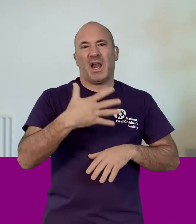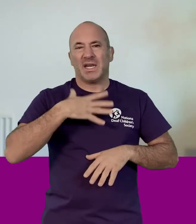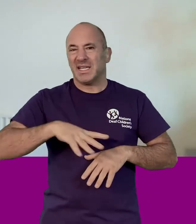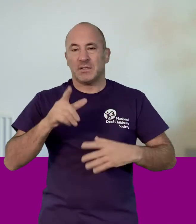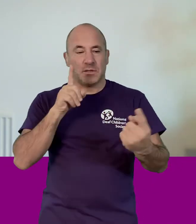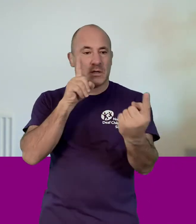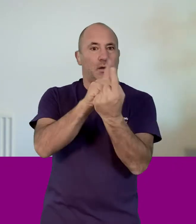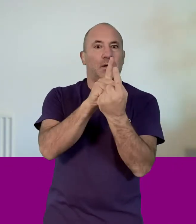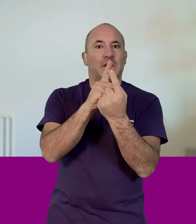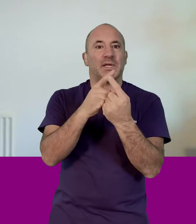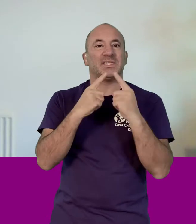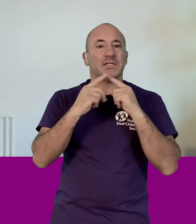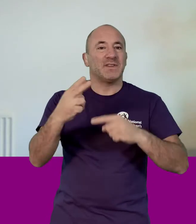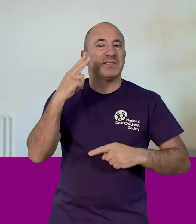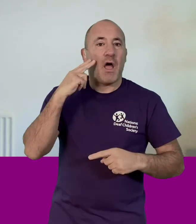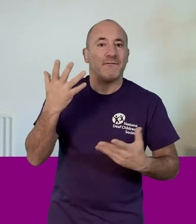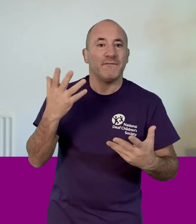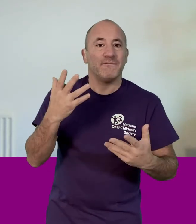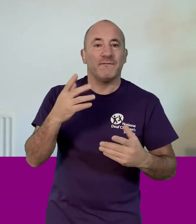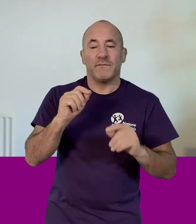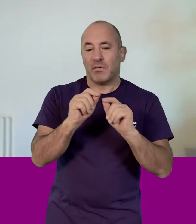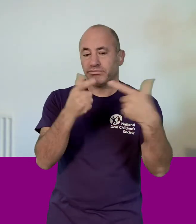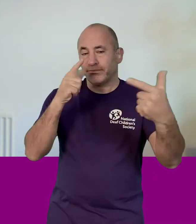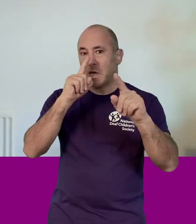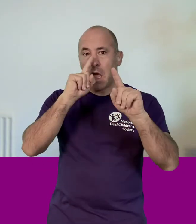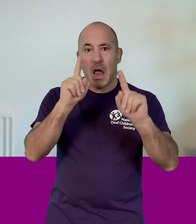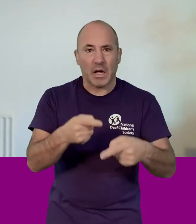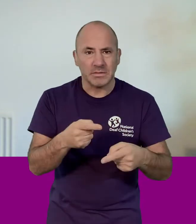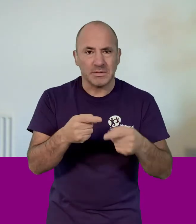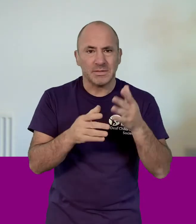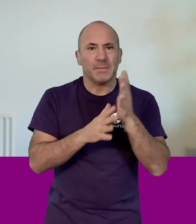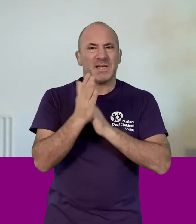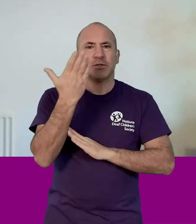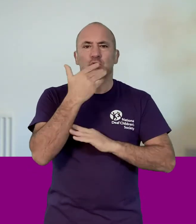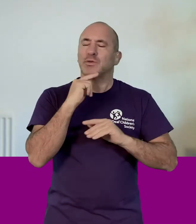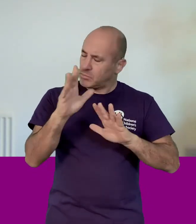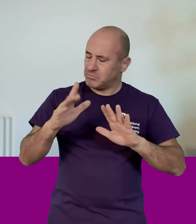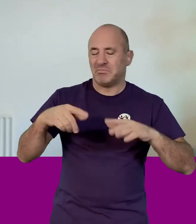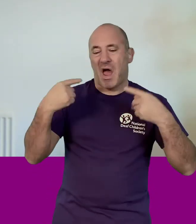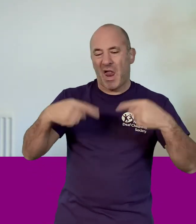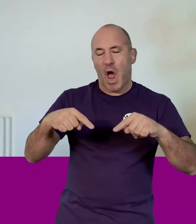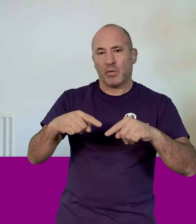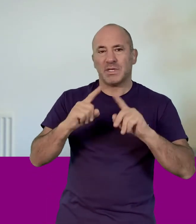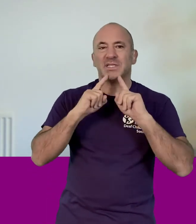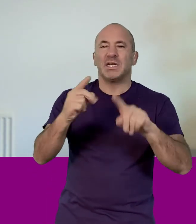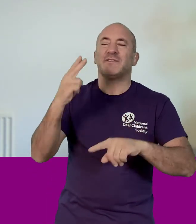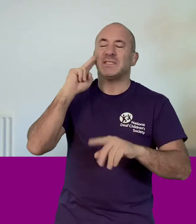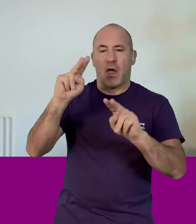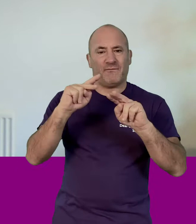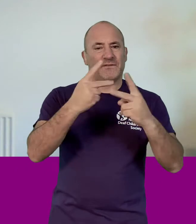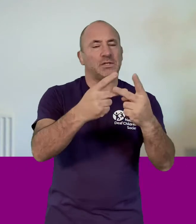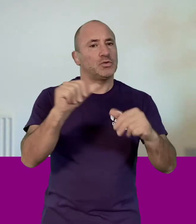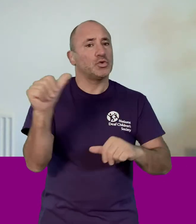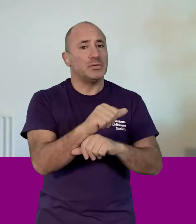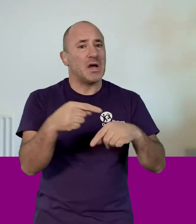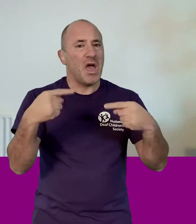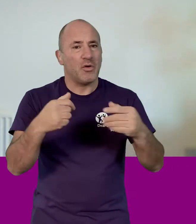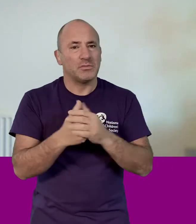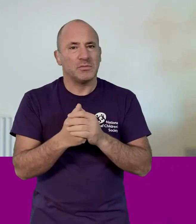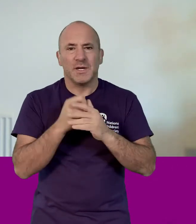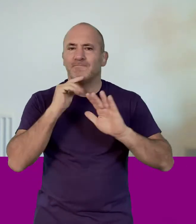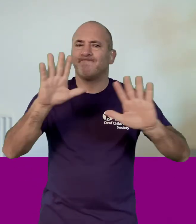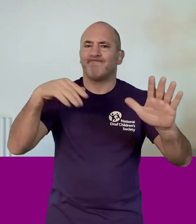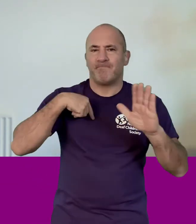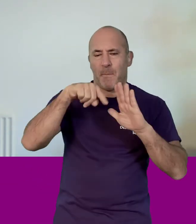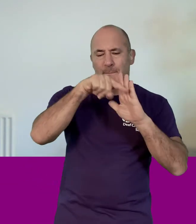child needs face-to-face support from a teacher of the deaf, and this can't be done through a video call, then the school should allow the teacher of the deaf